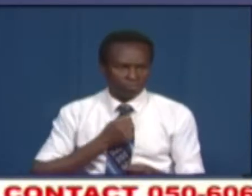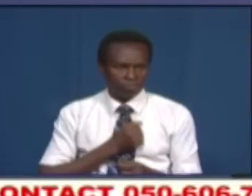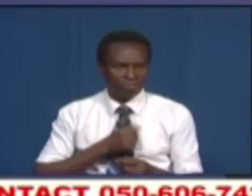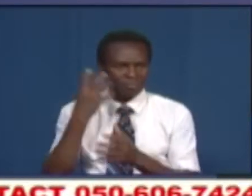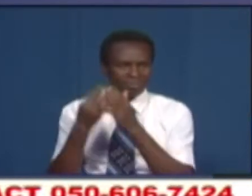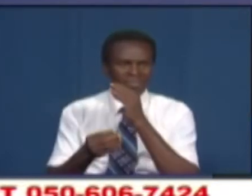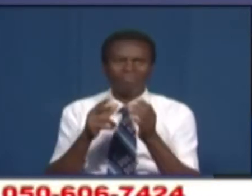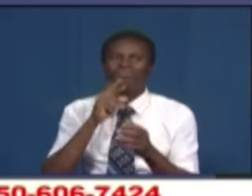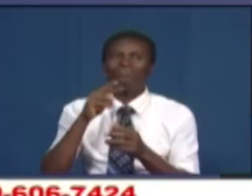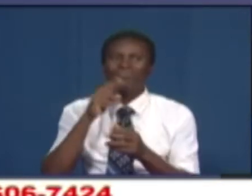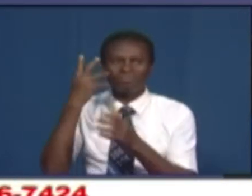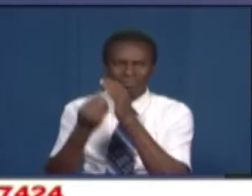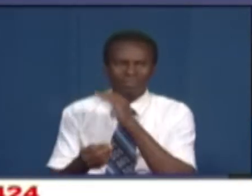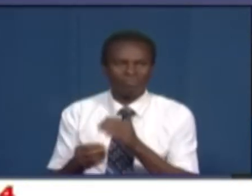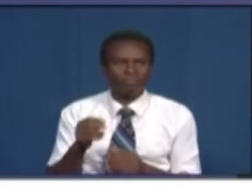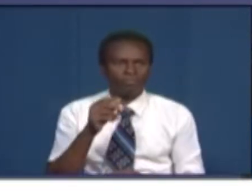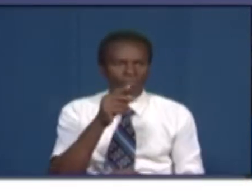0302-770111.